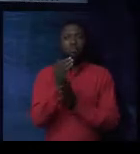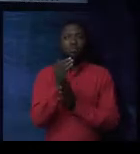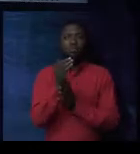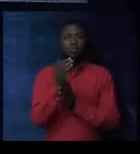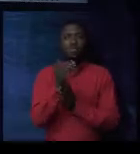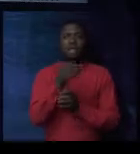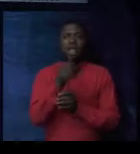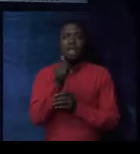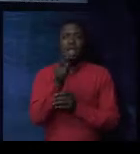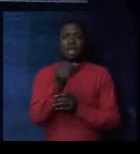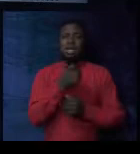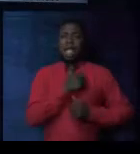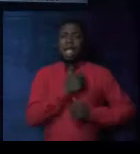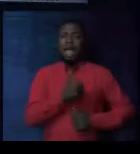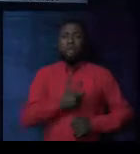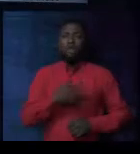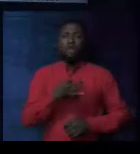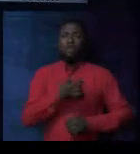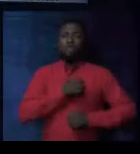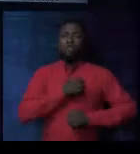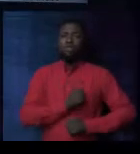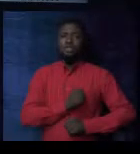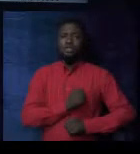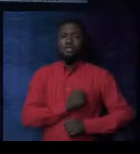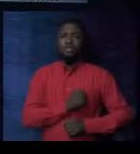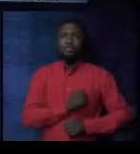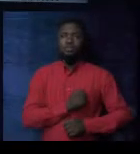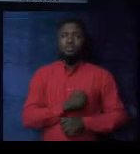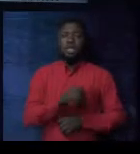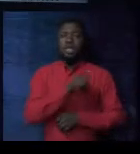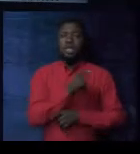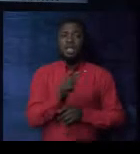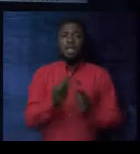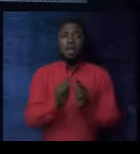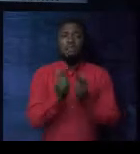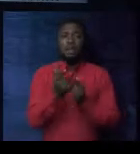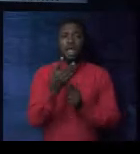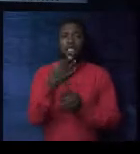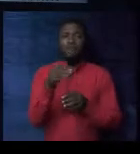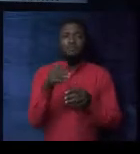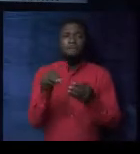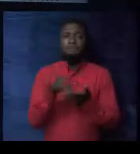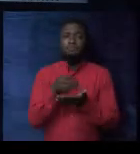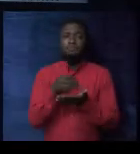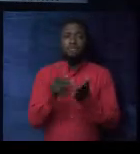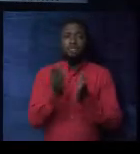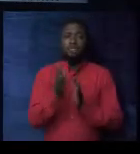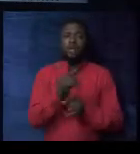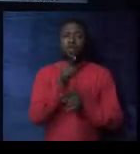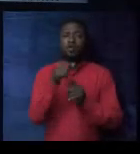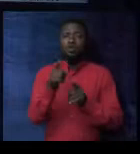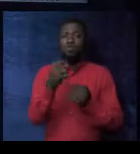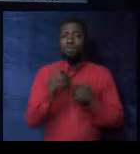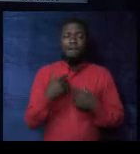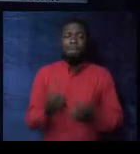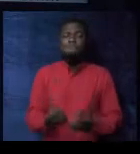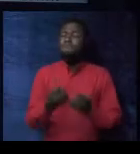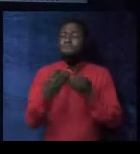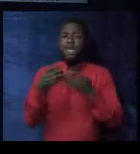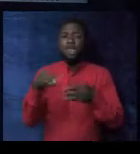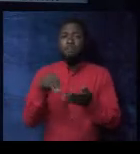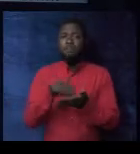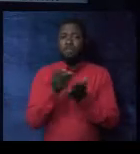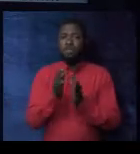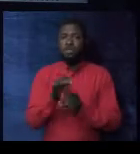Look at these examples. An army of soldiers. A band of musicians. When you have so